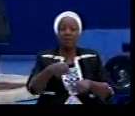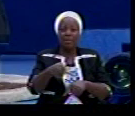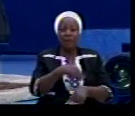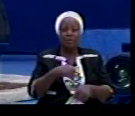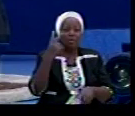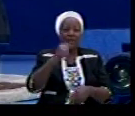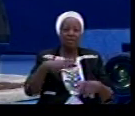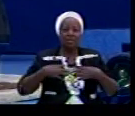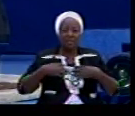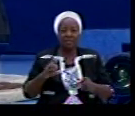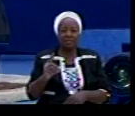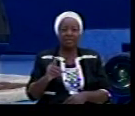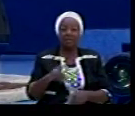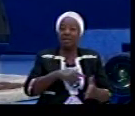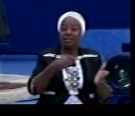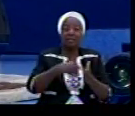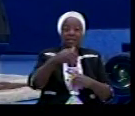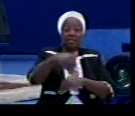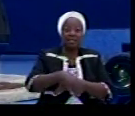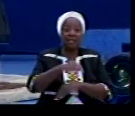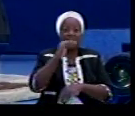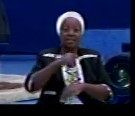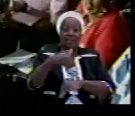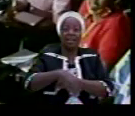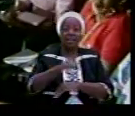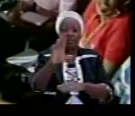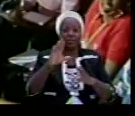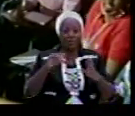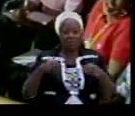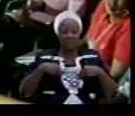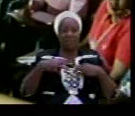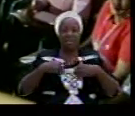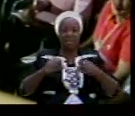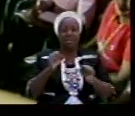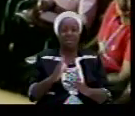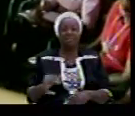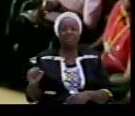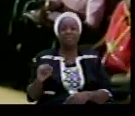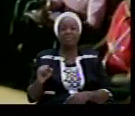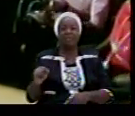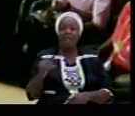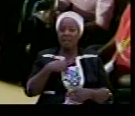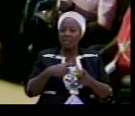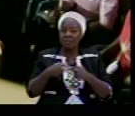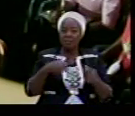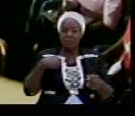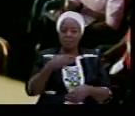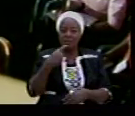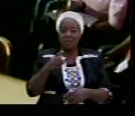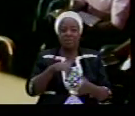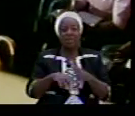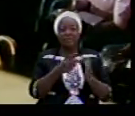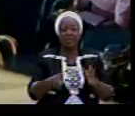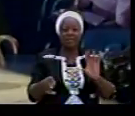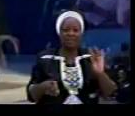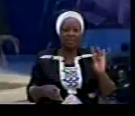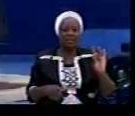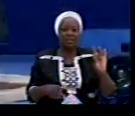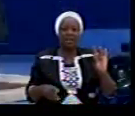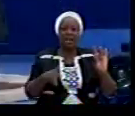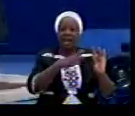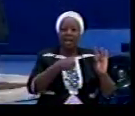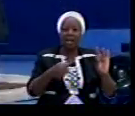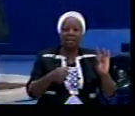healed. Tonight is the night of your healing. And they were told in verse 8, and there